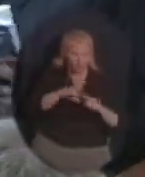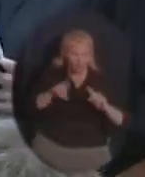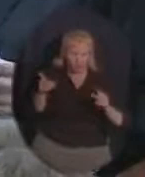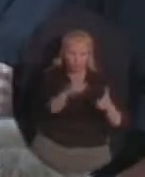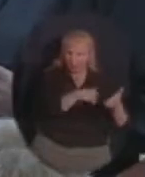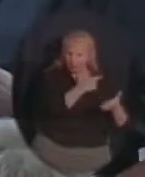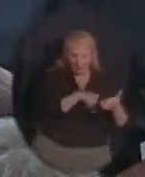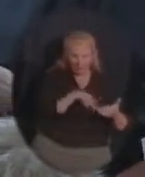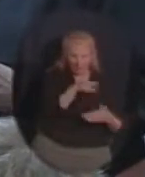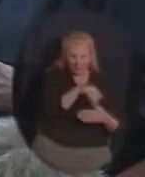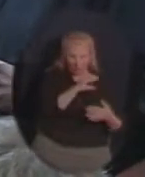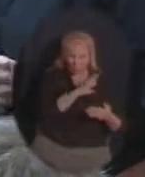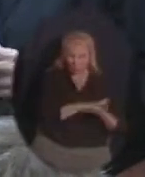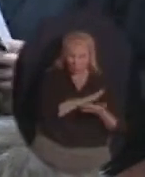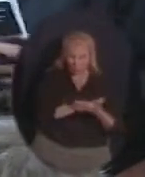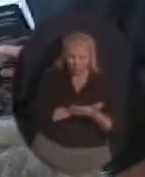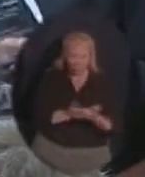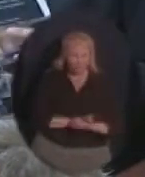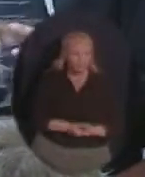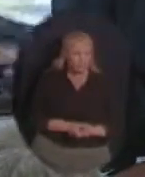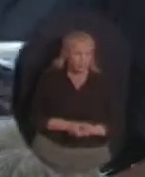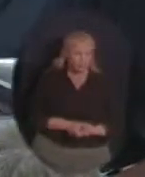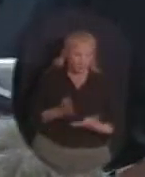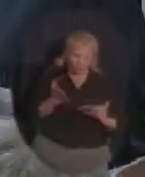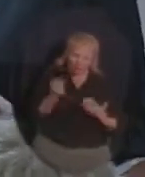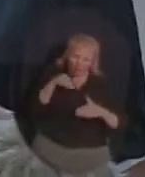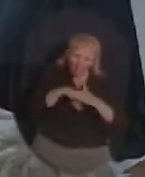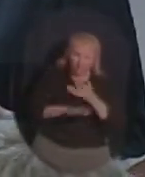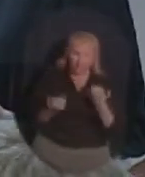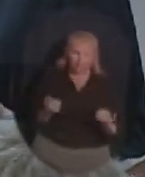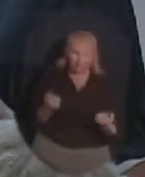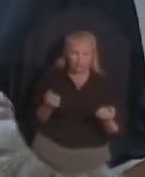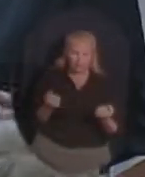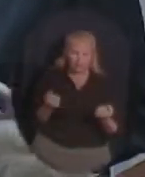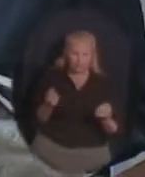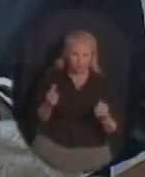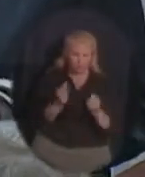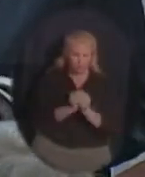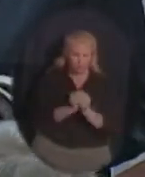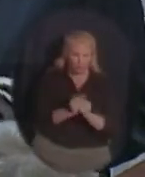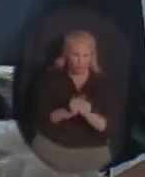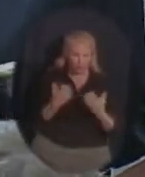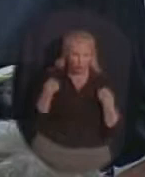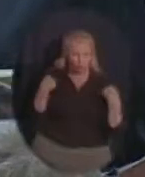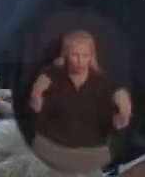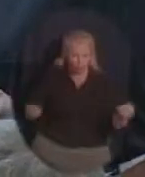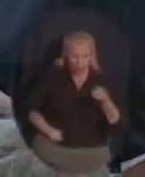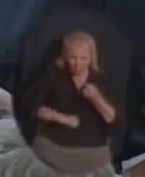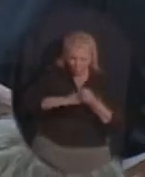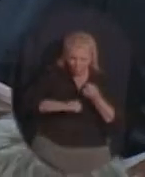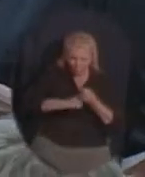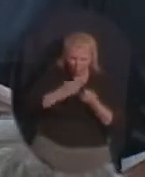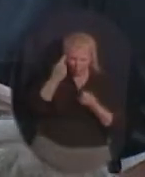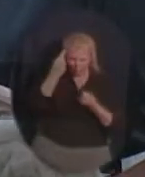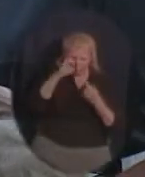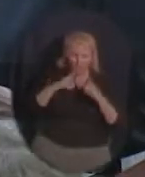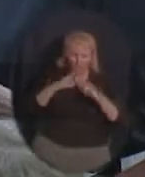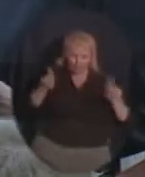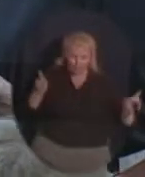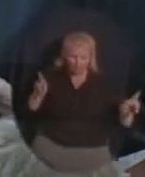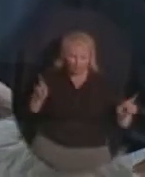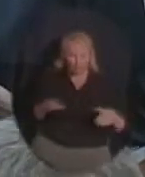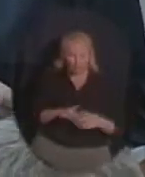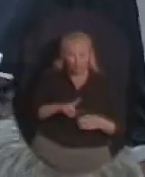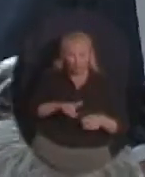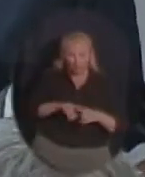had that type of consensus, because we want to go into this as the strong avenue of some success, but we also want to look at, and